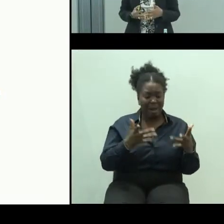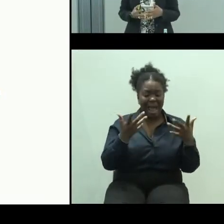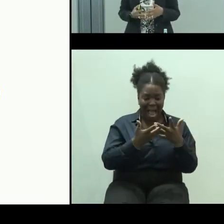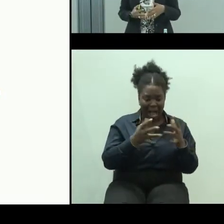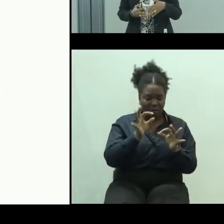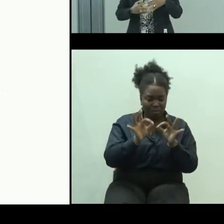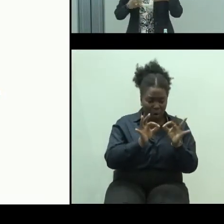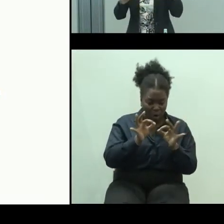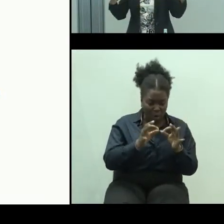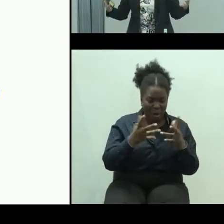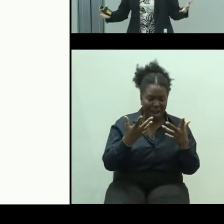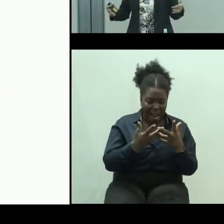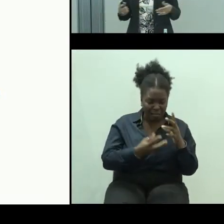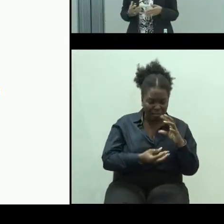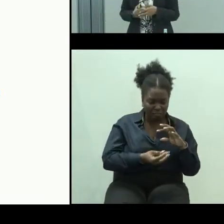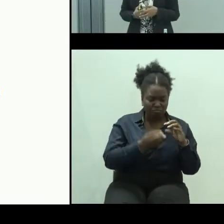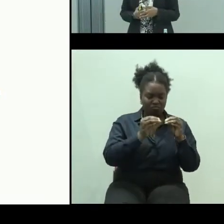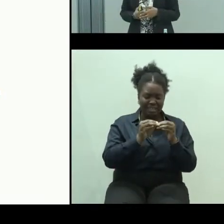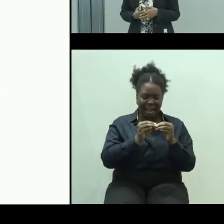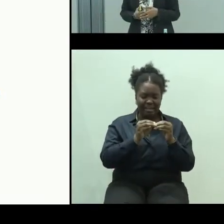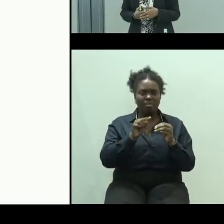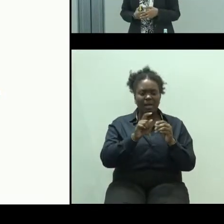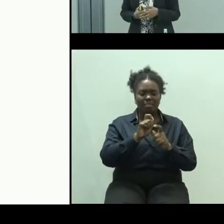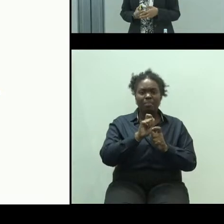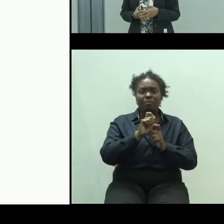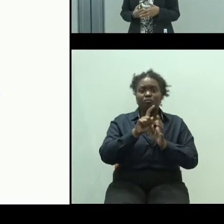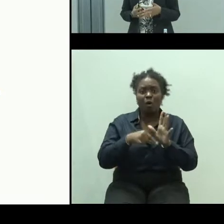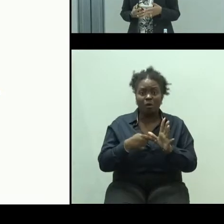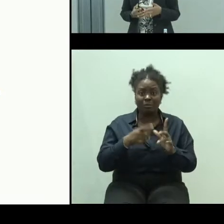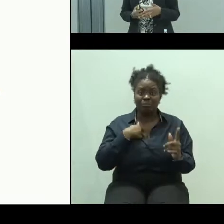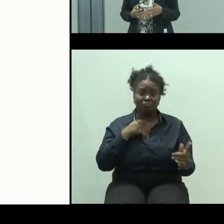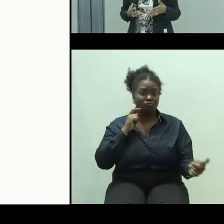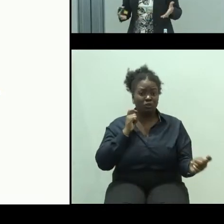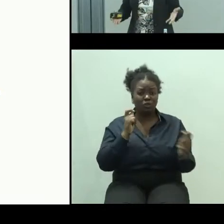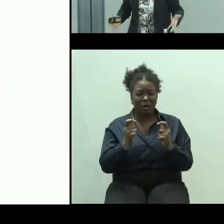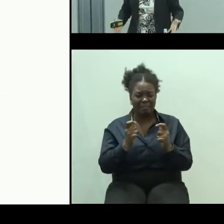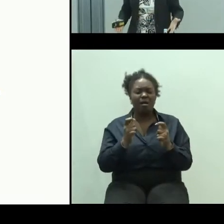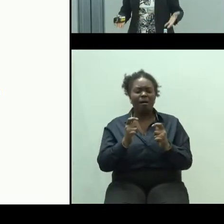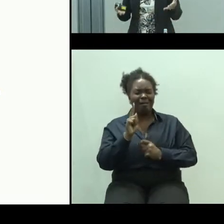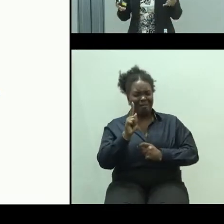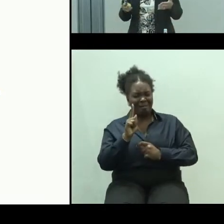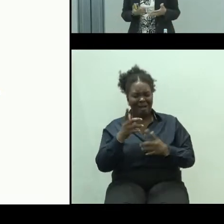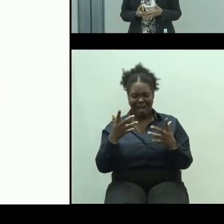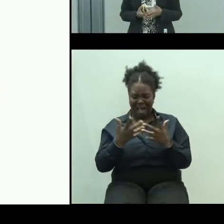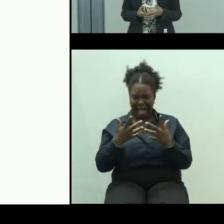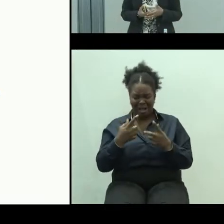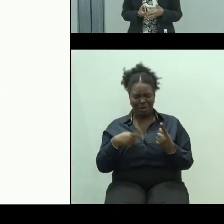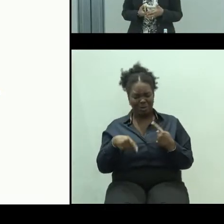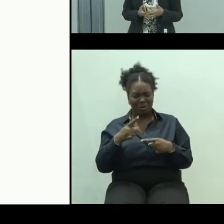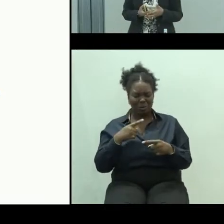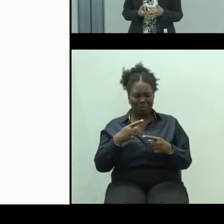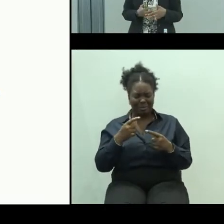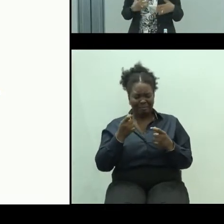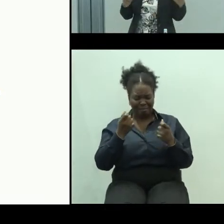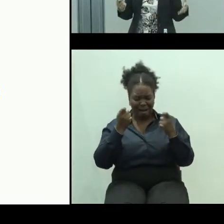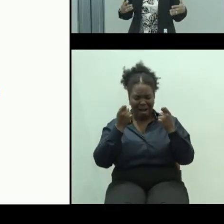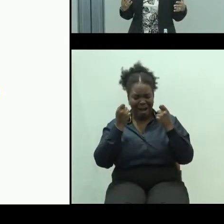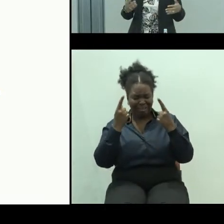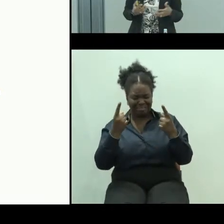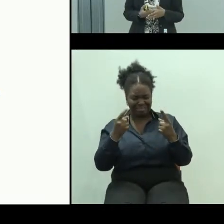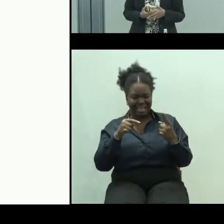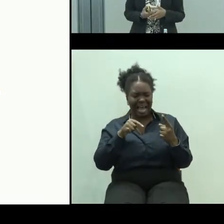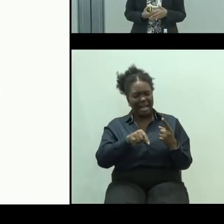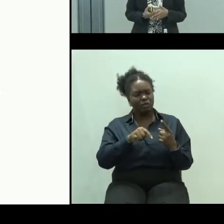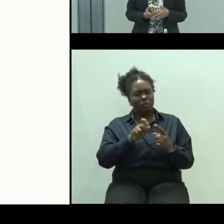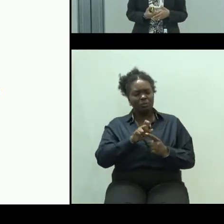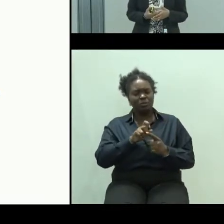molecules, and then very quickly those projects turn into ways to try to understand how do we push the capacity of biology to do more